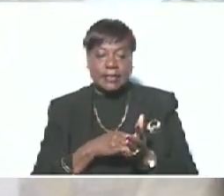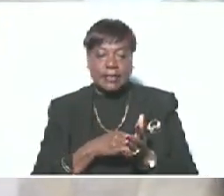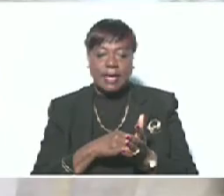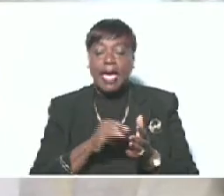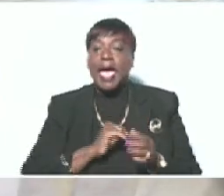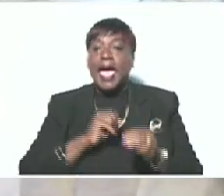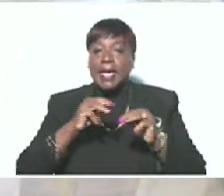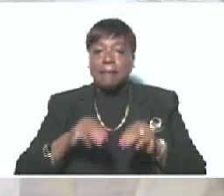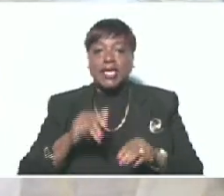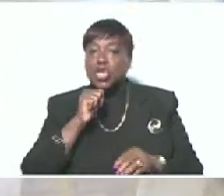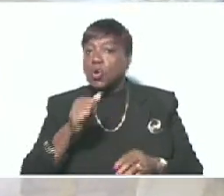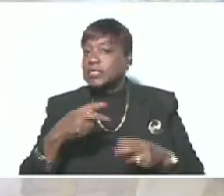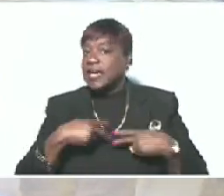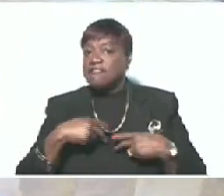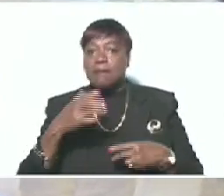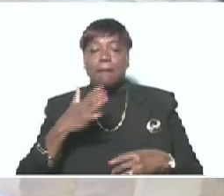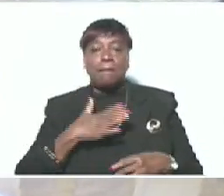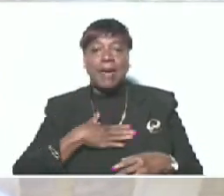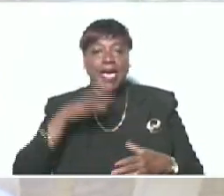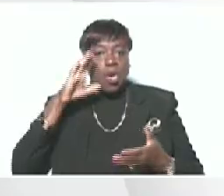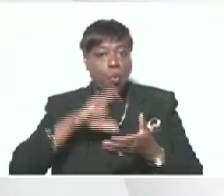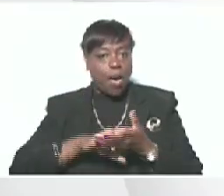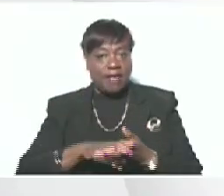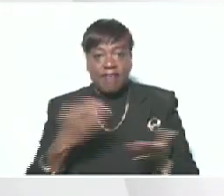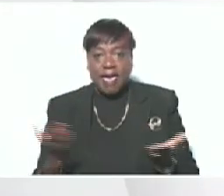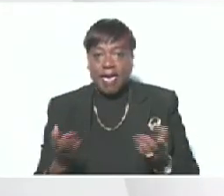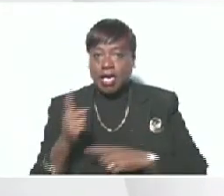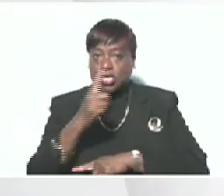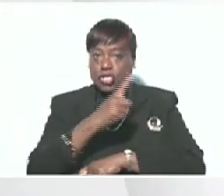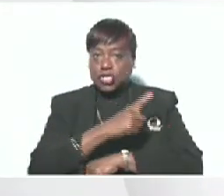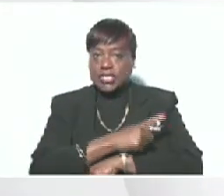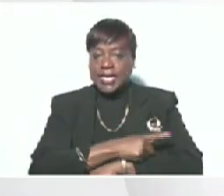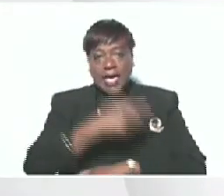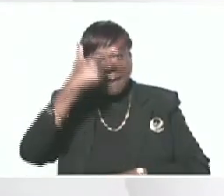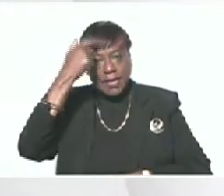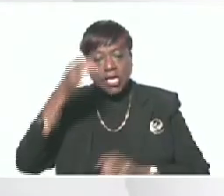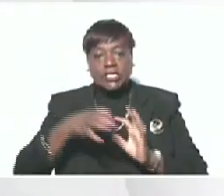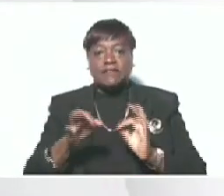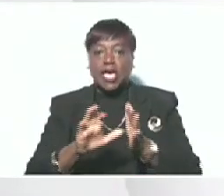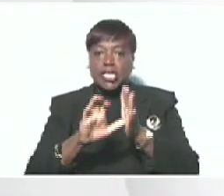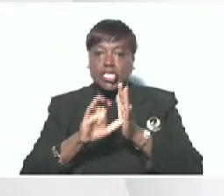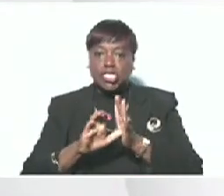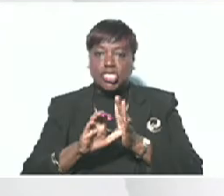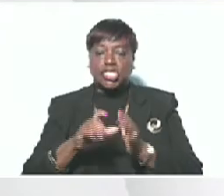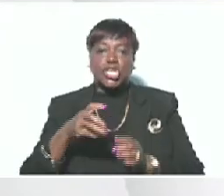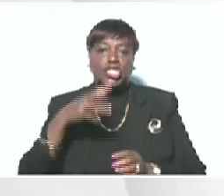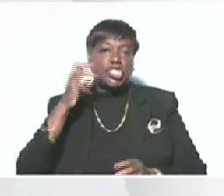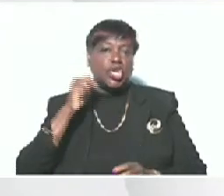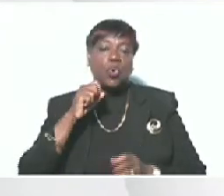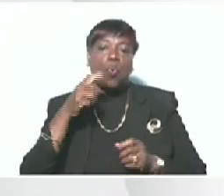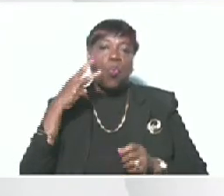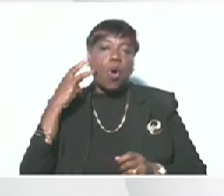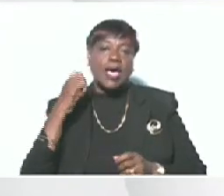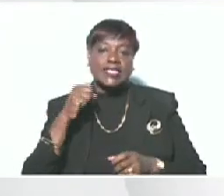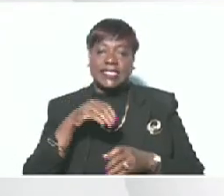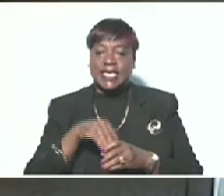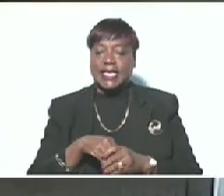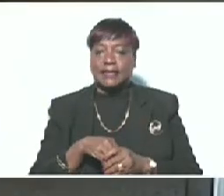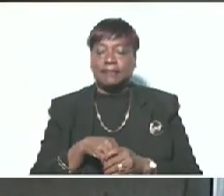I might not have had my wife here today, because of the condition she was in. Besides strict adherence to